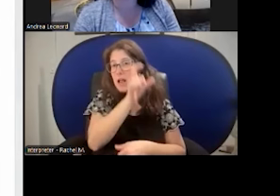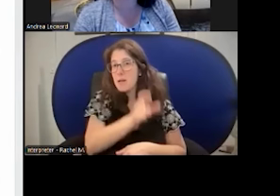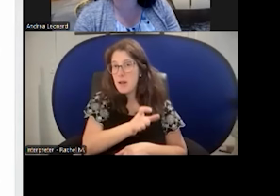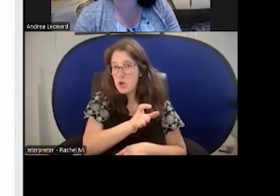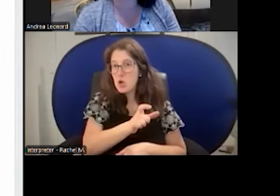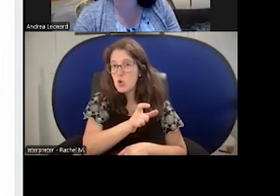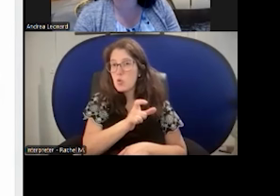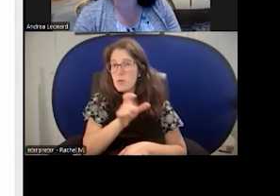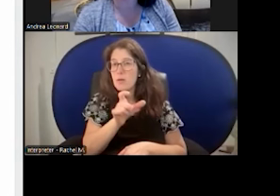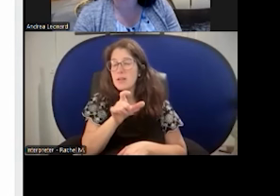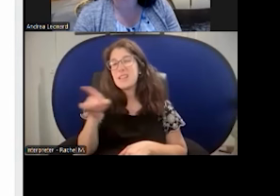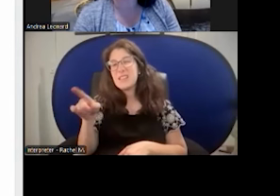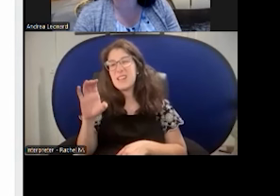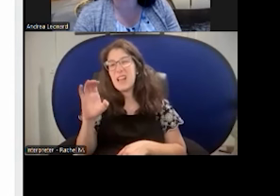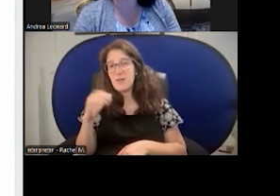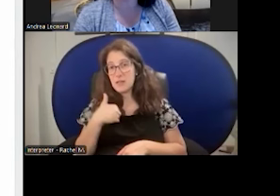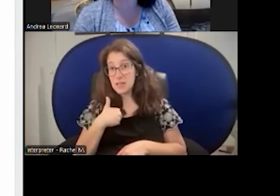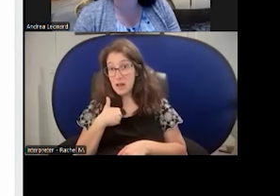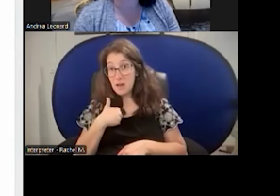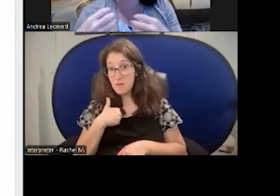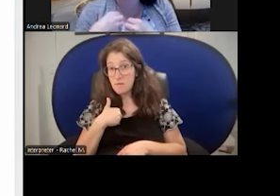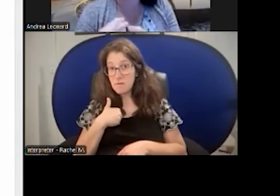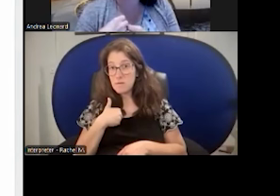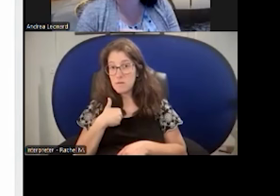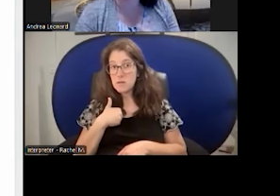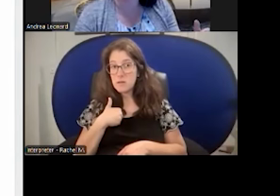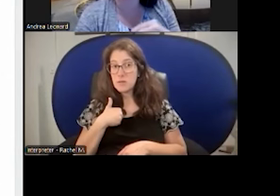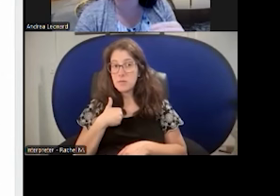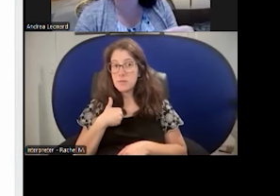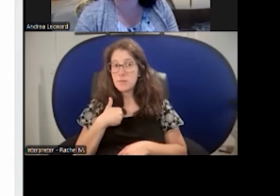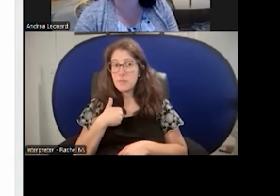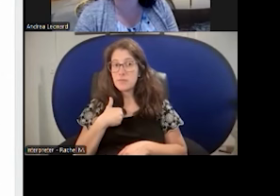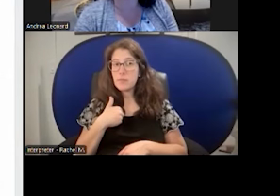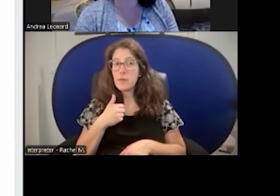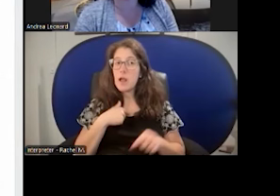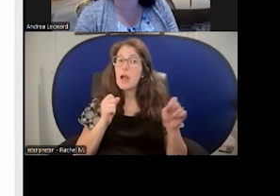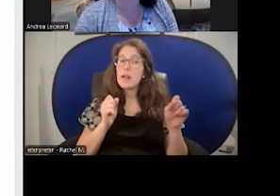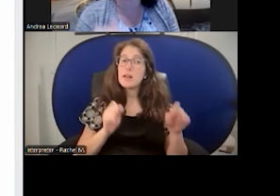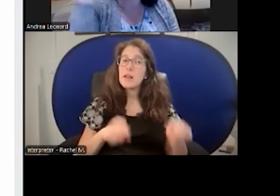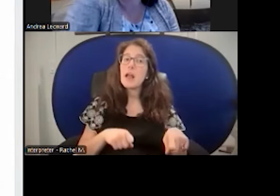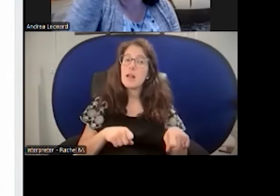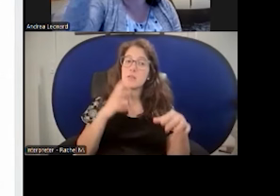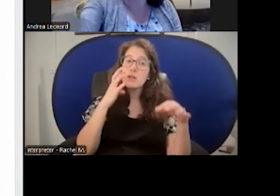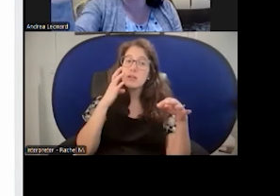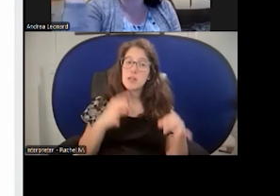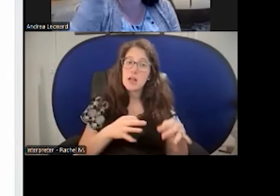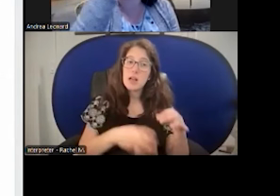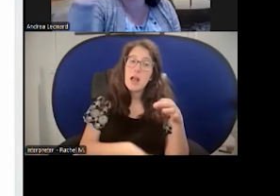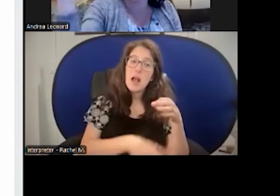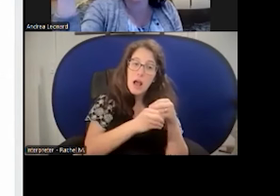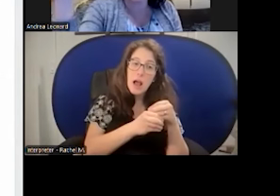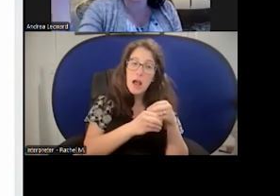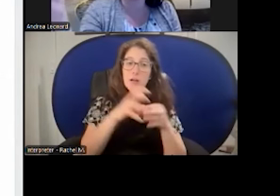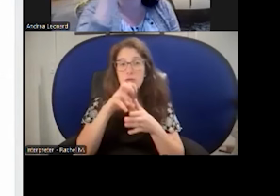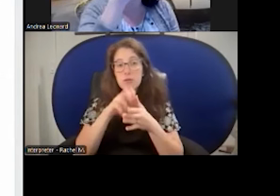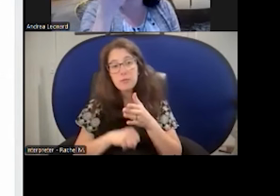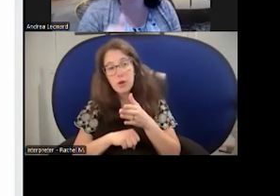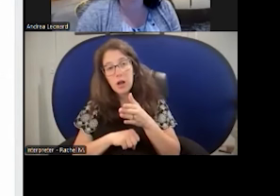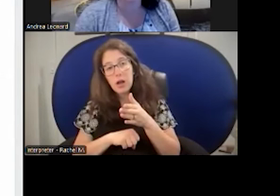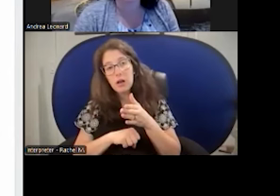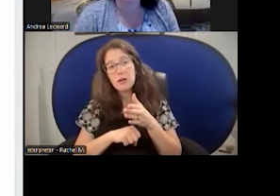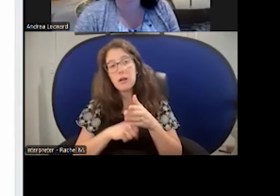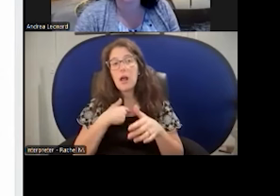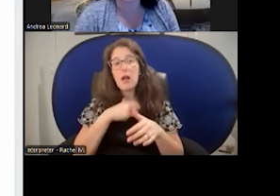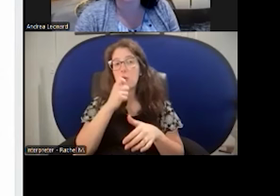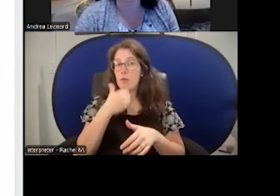The side menu is really blocks that I can choose to add or subtract, but I don't have that here are the grades and here are the discussion forums